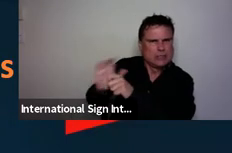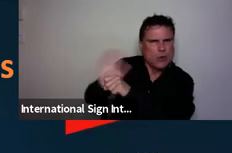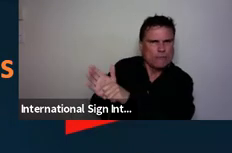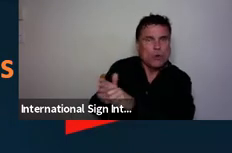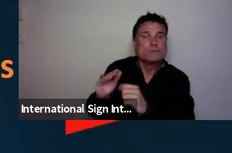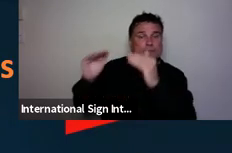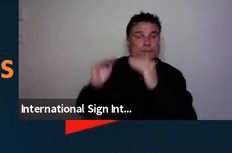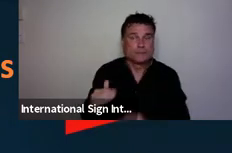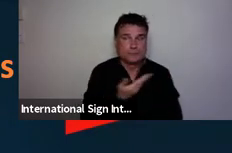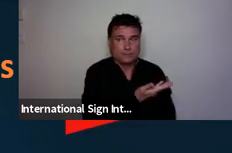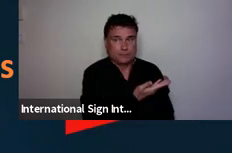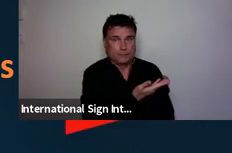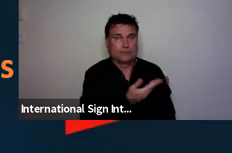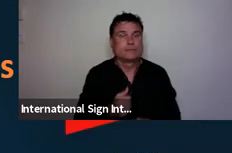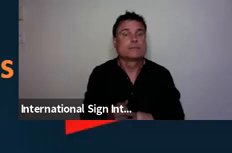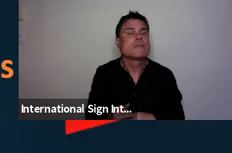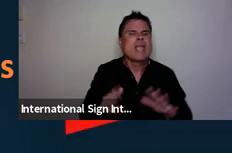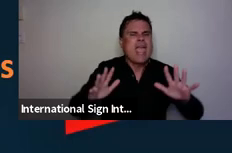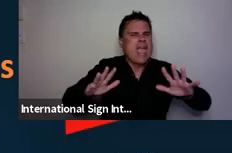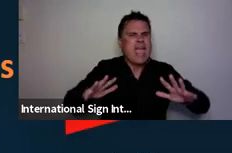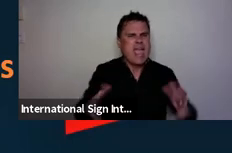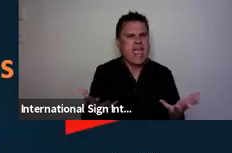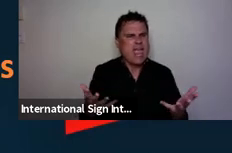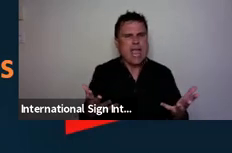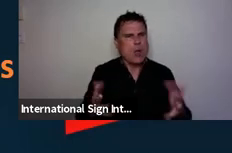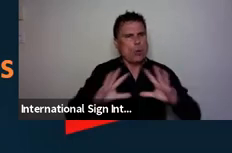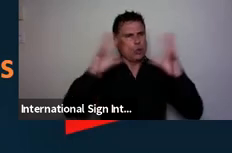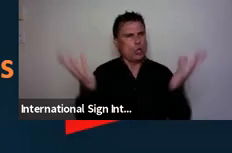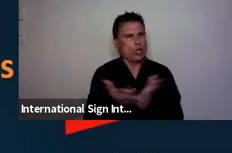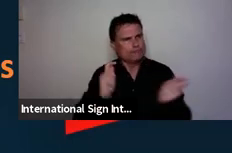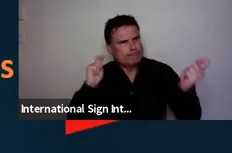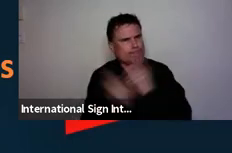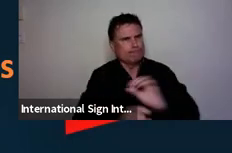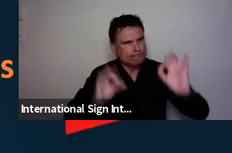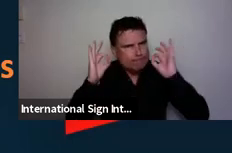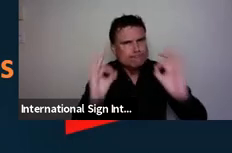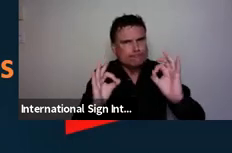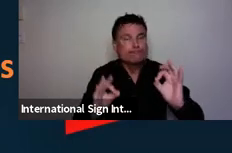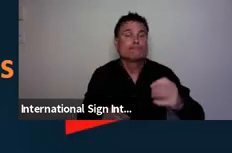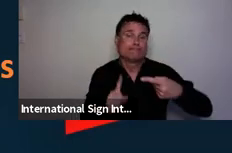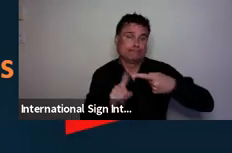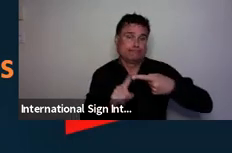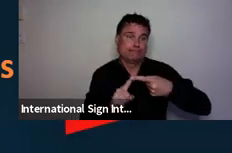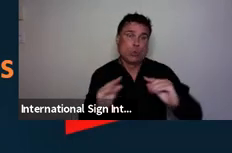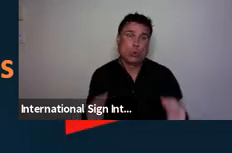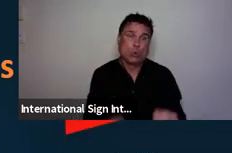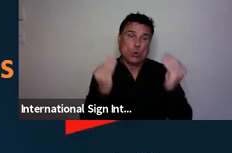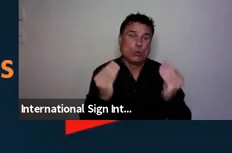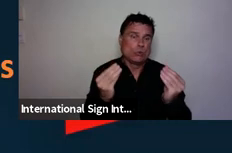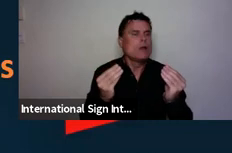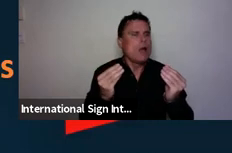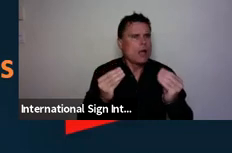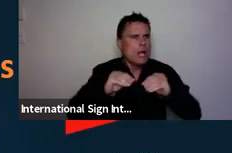back better? Well, we know that young people are valuable resources in reaching their peers, especially when they are hard to reach.